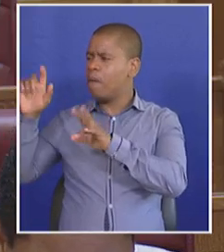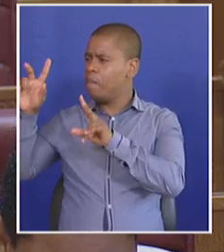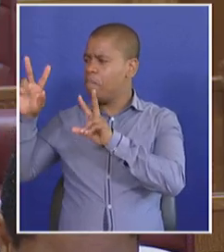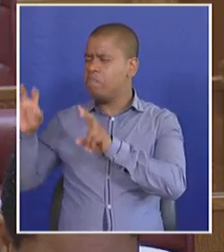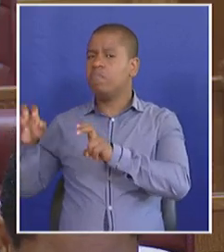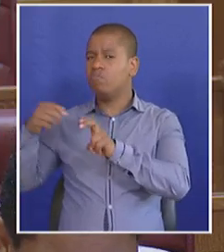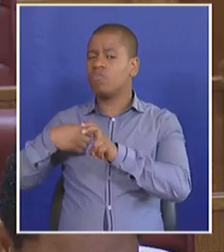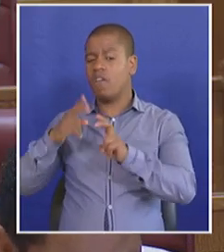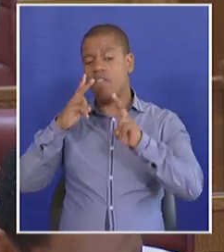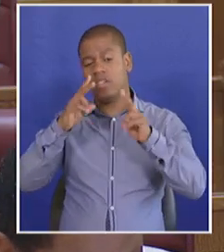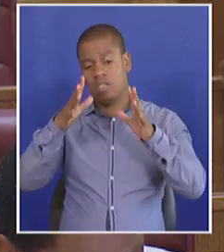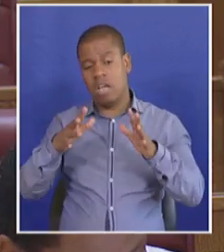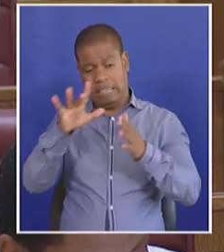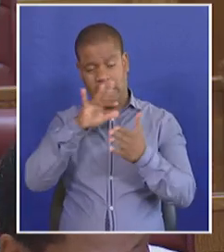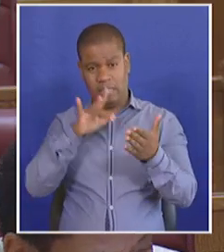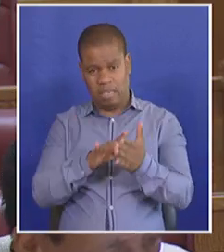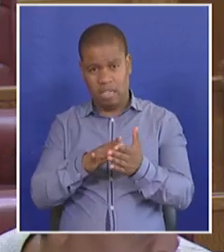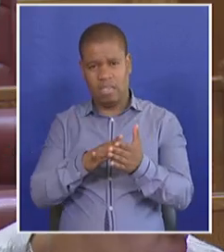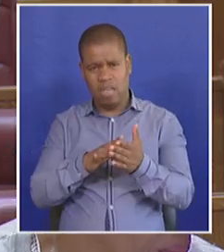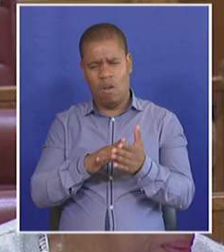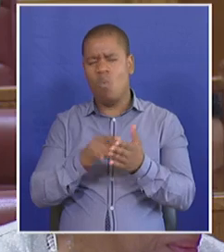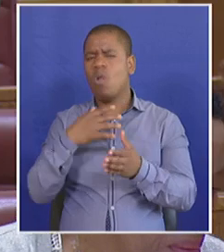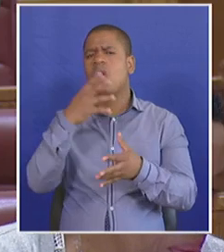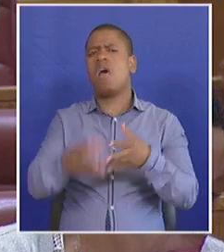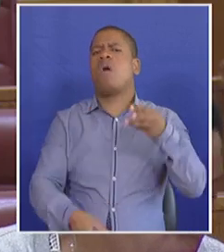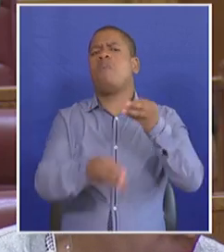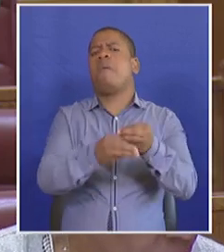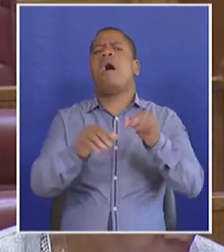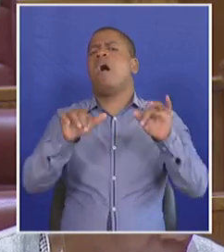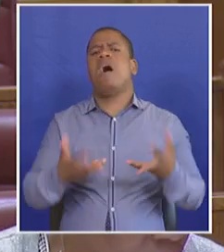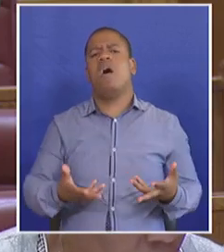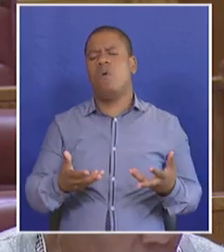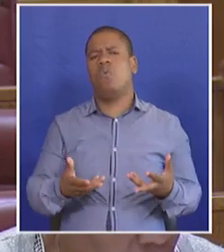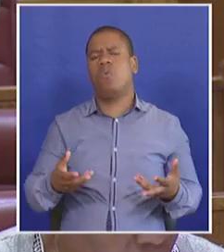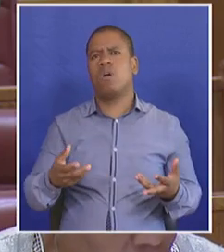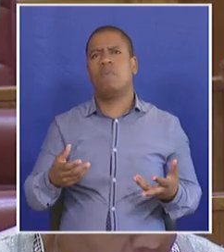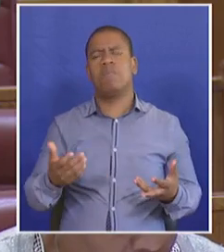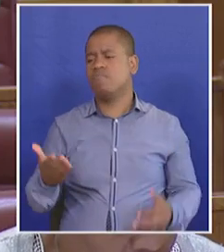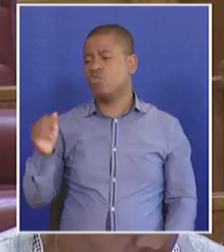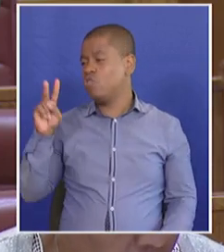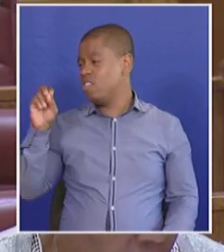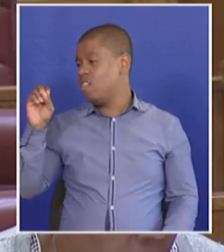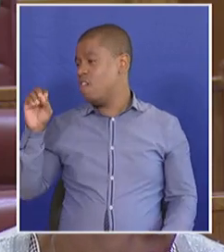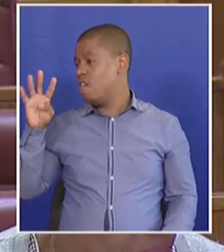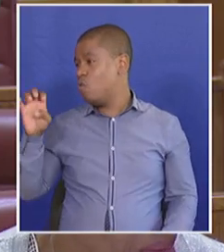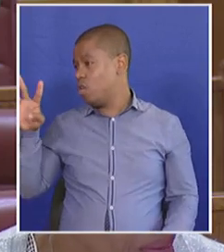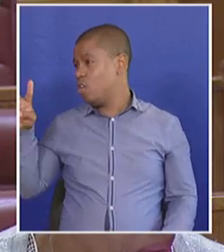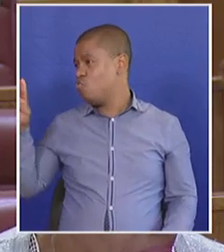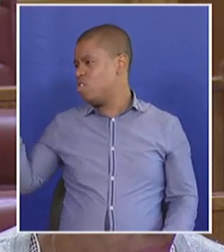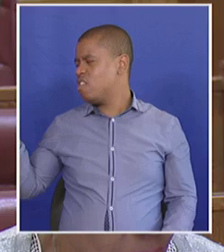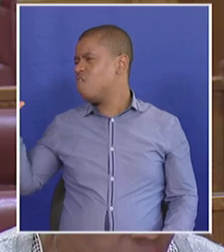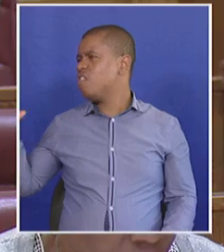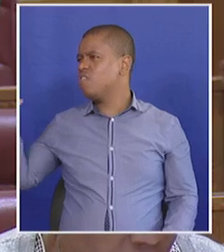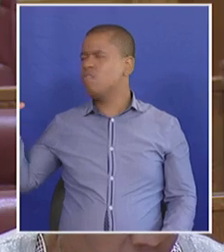a visitor center and for what particular reason and so forth? And when? It was not 2014, 2015 that it was spoken